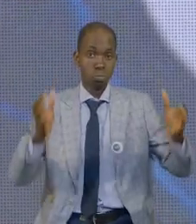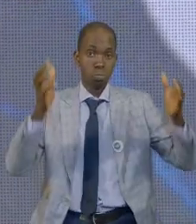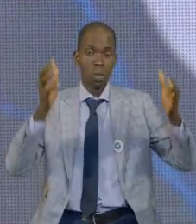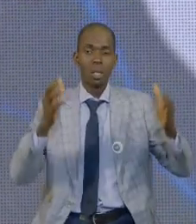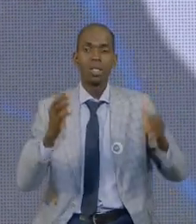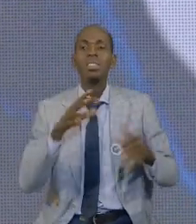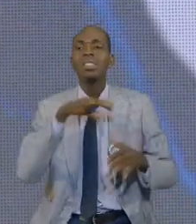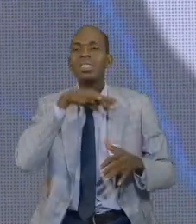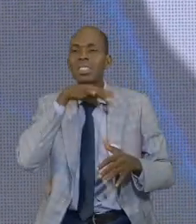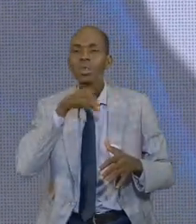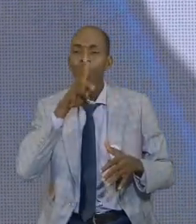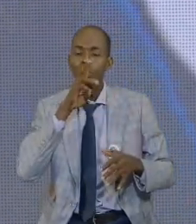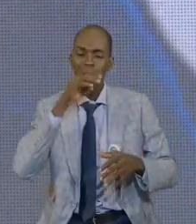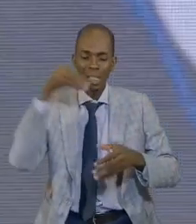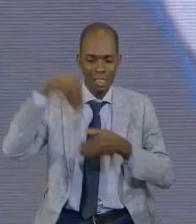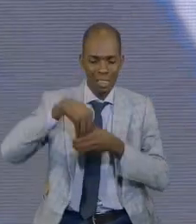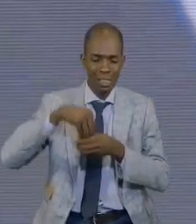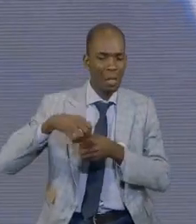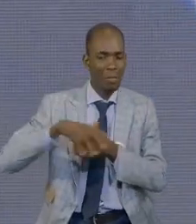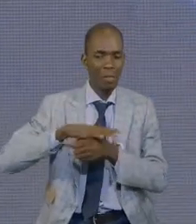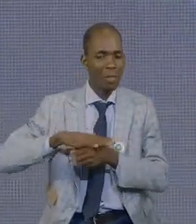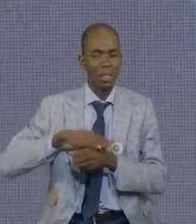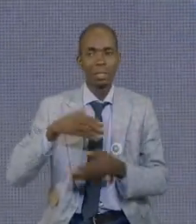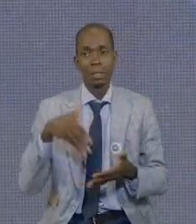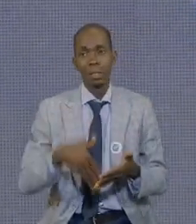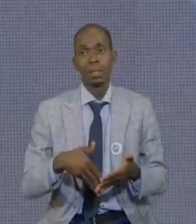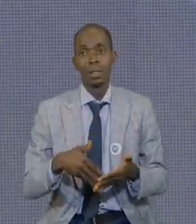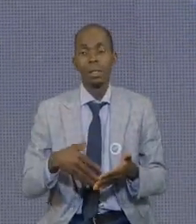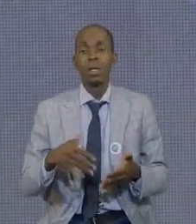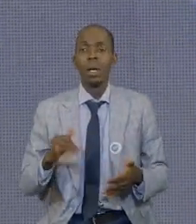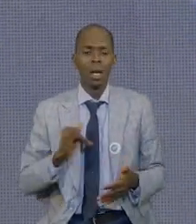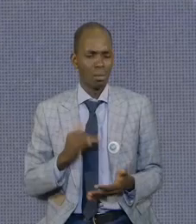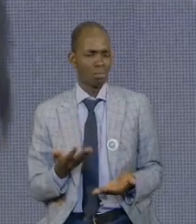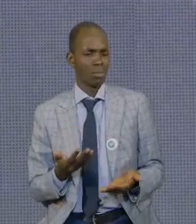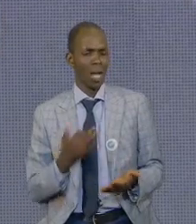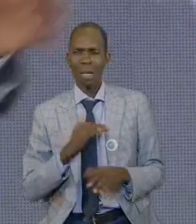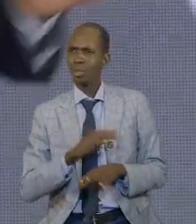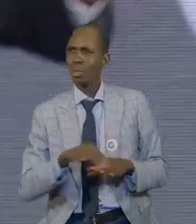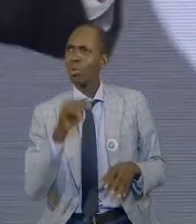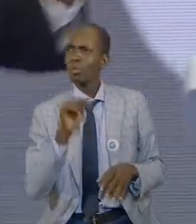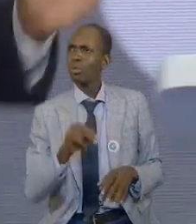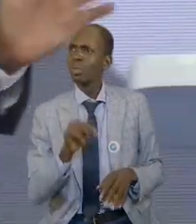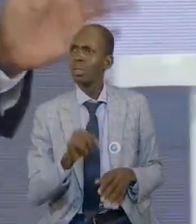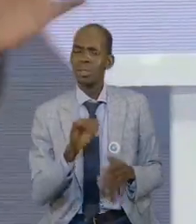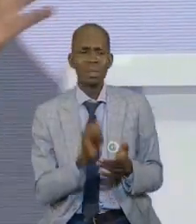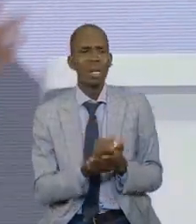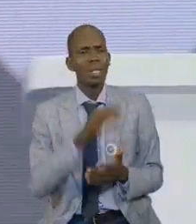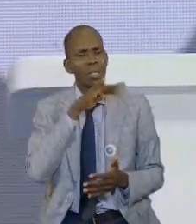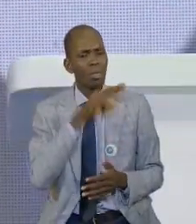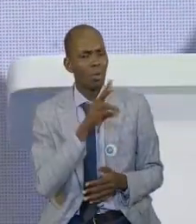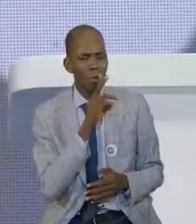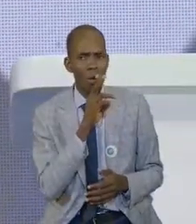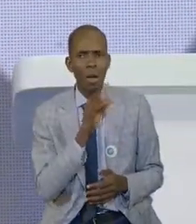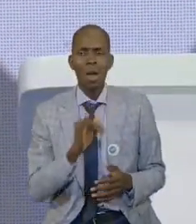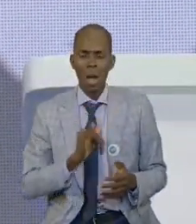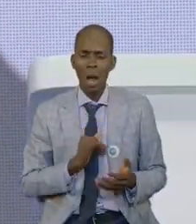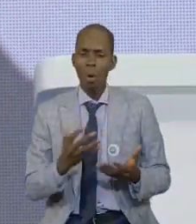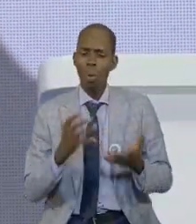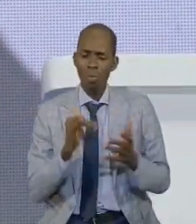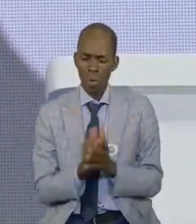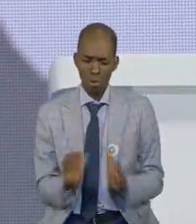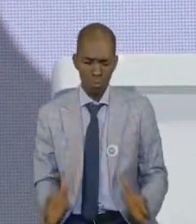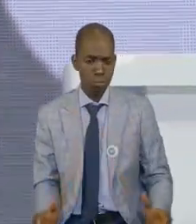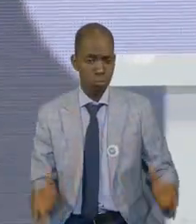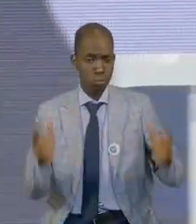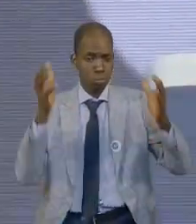each I don't need the dirty water I want the drum to be empty